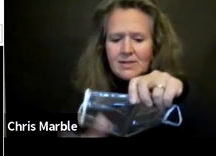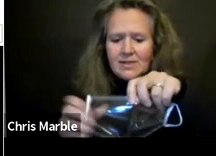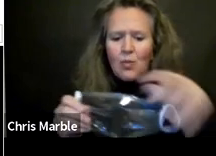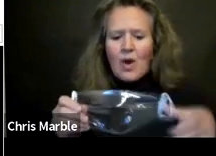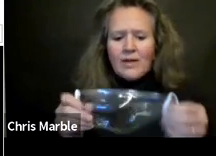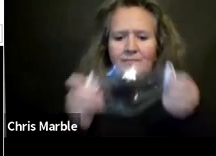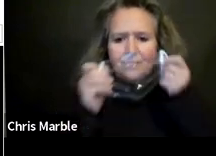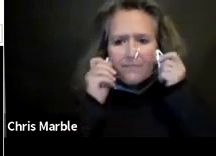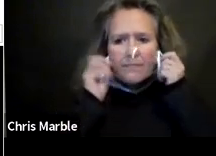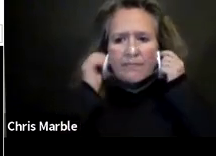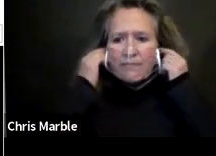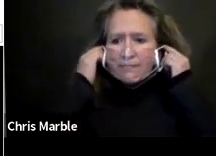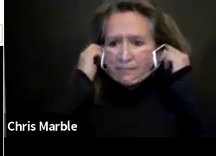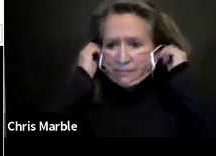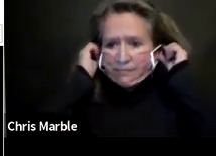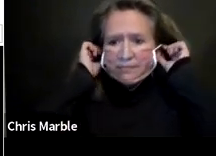This is one.